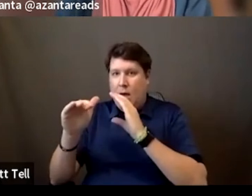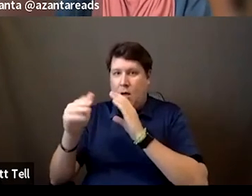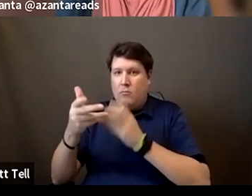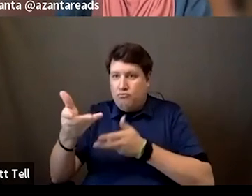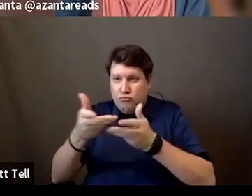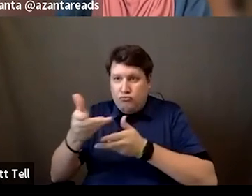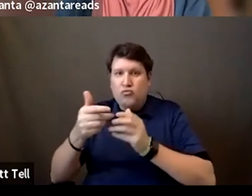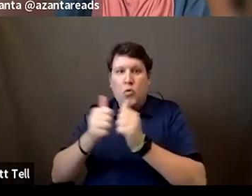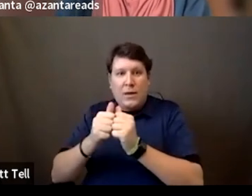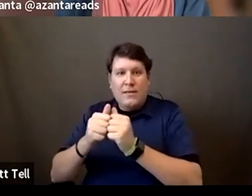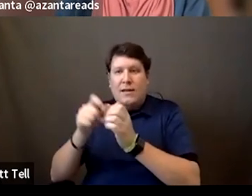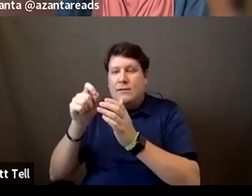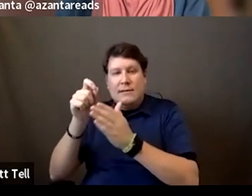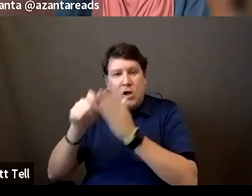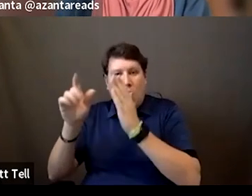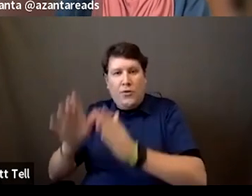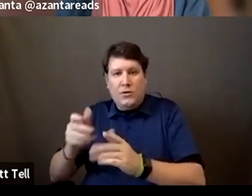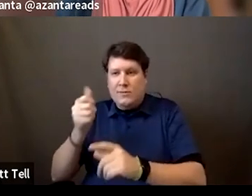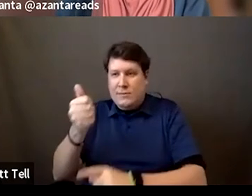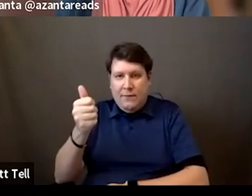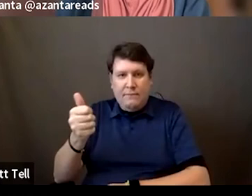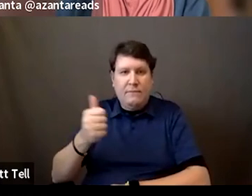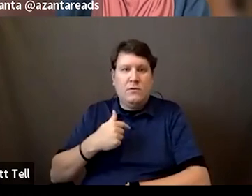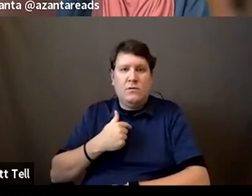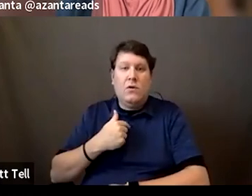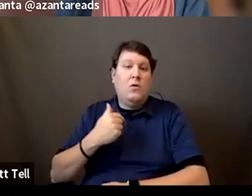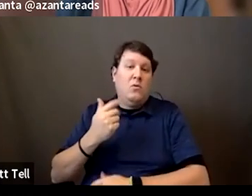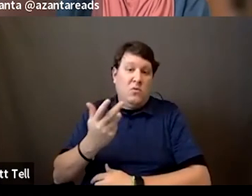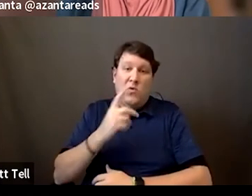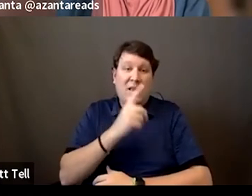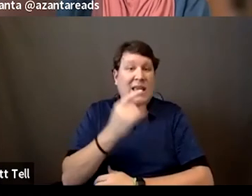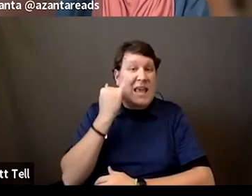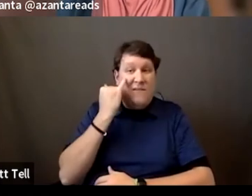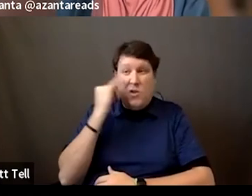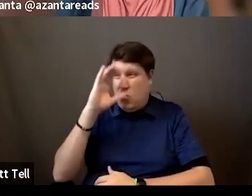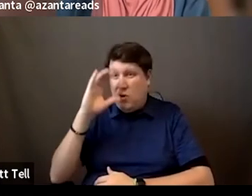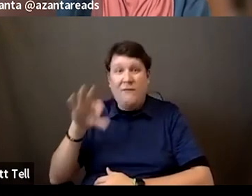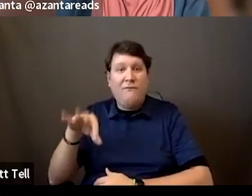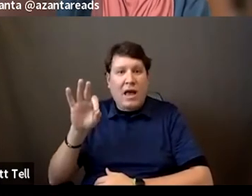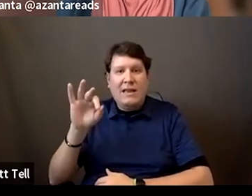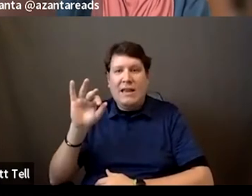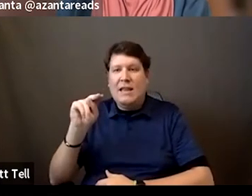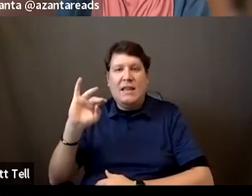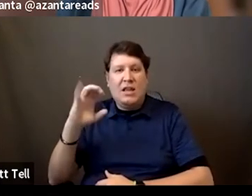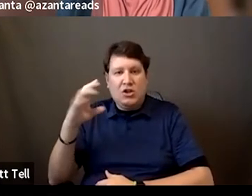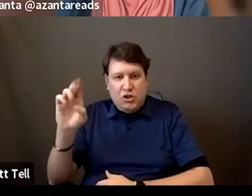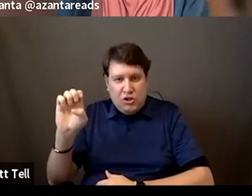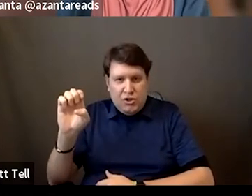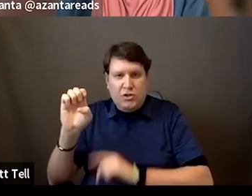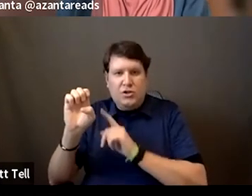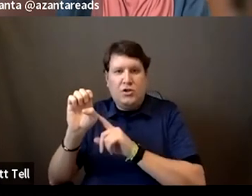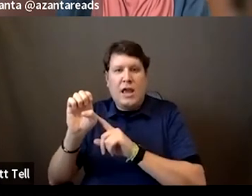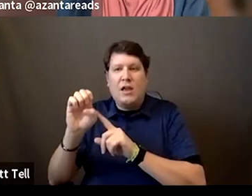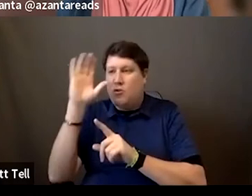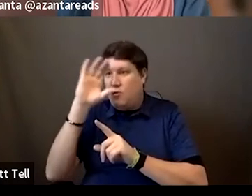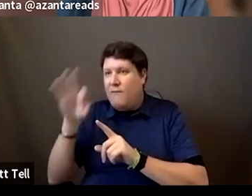similar to what Danielle was saying, if you find that niche, if you find that person's, what they love to